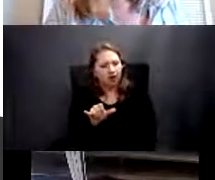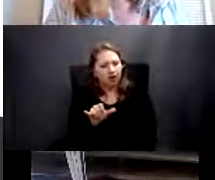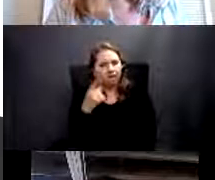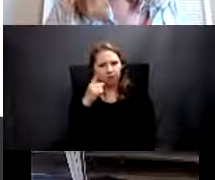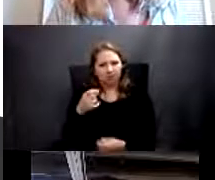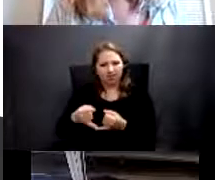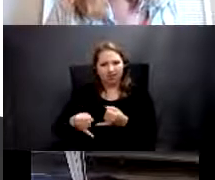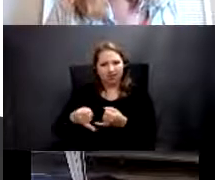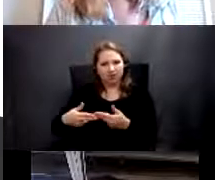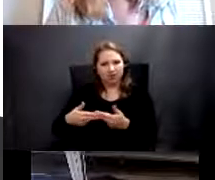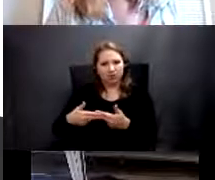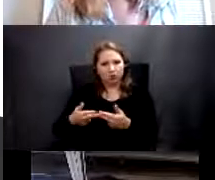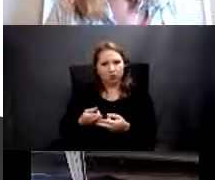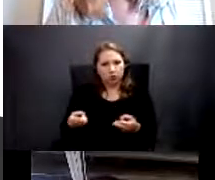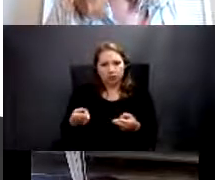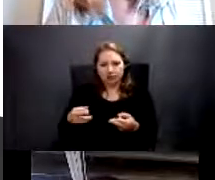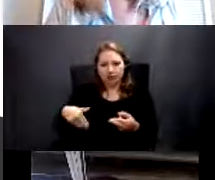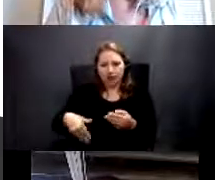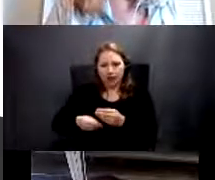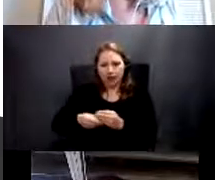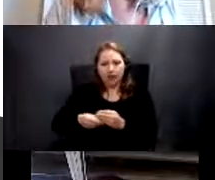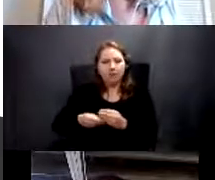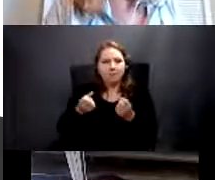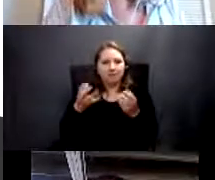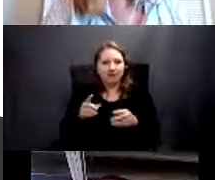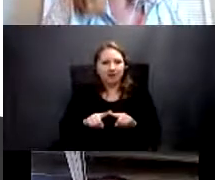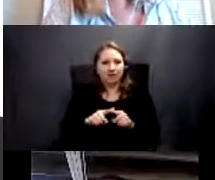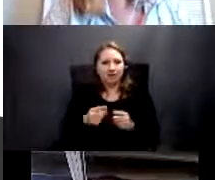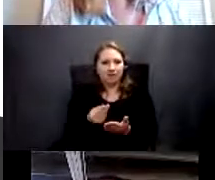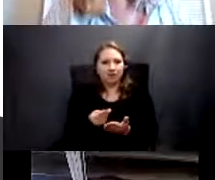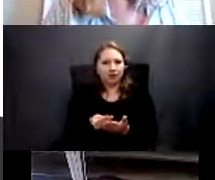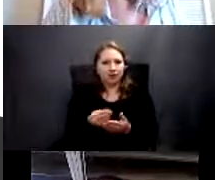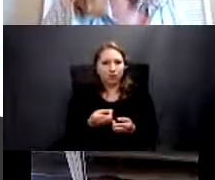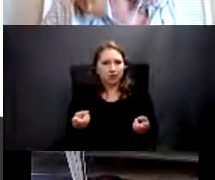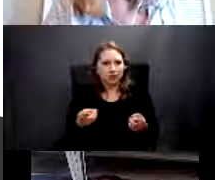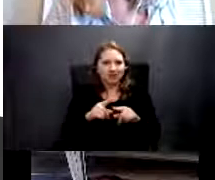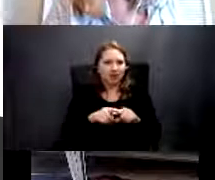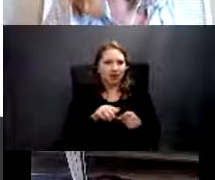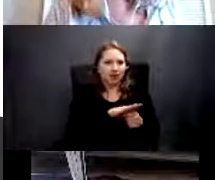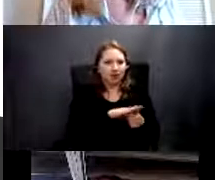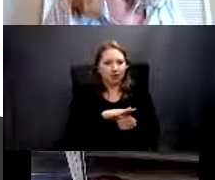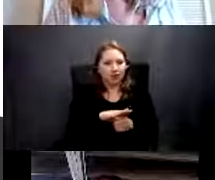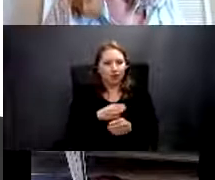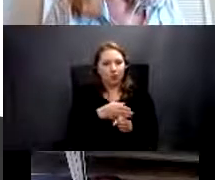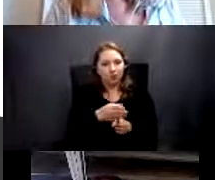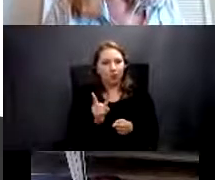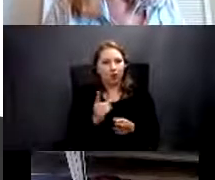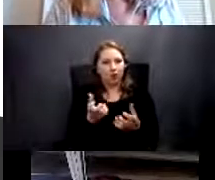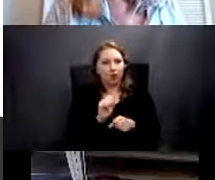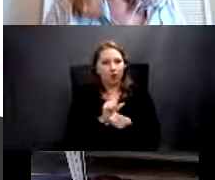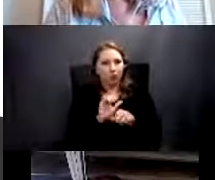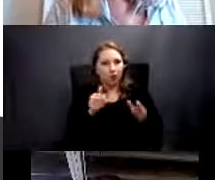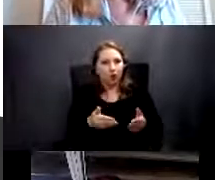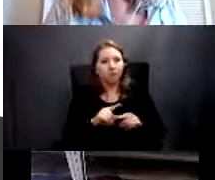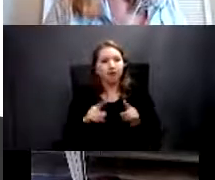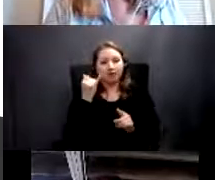resources, because there's so many different funding sources. It depends on what area you want to work in. But if that is an area